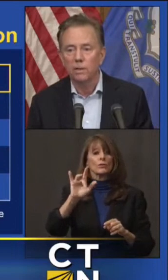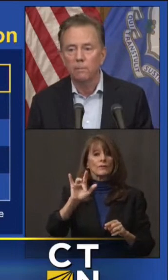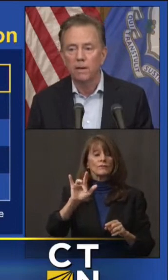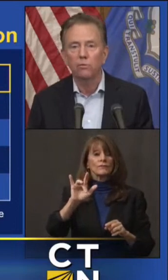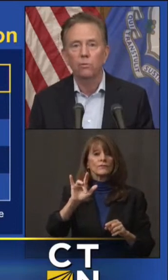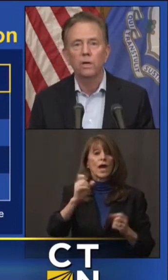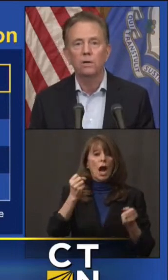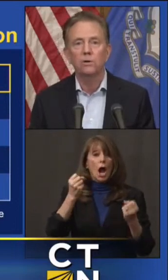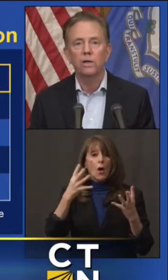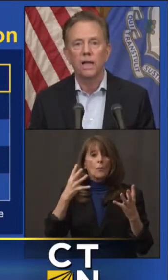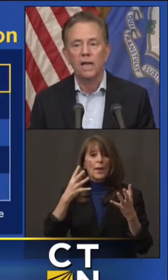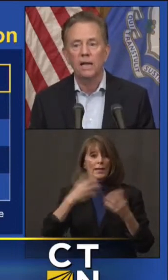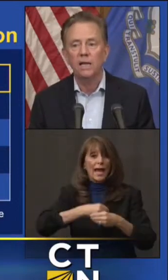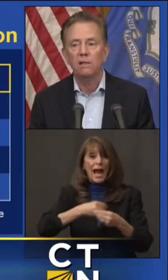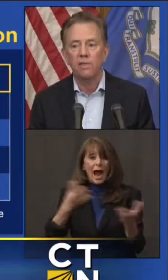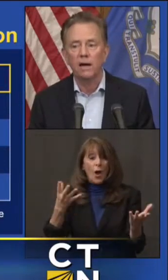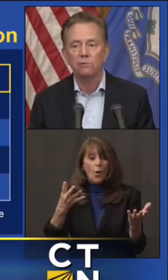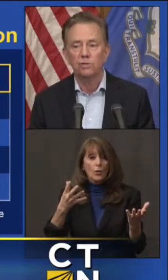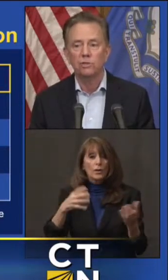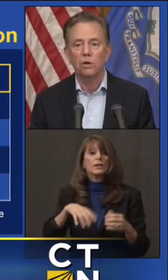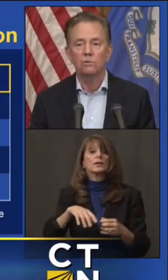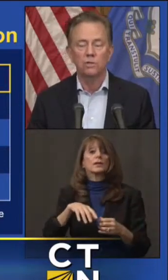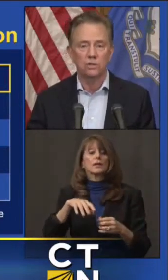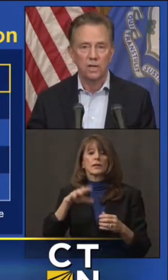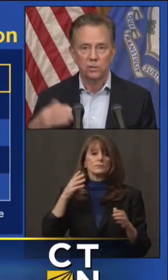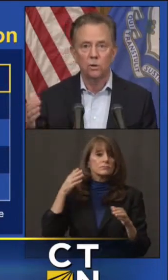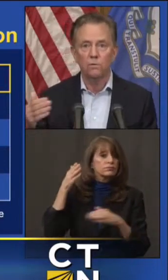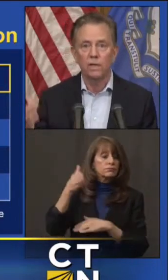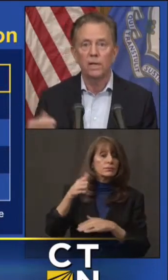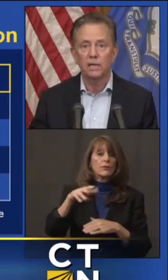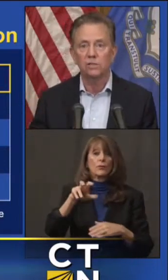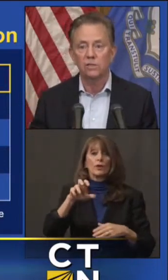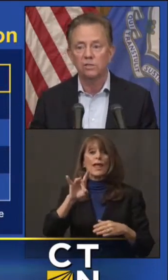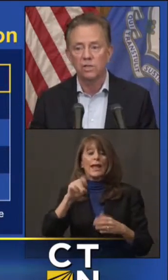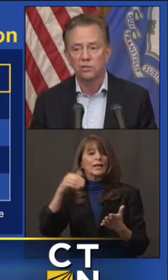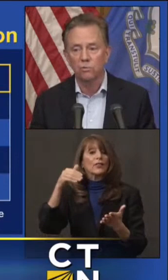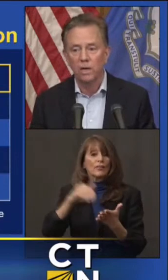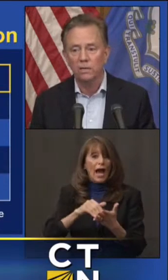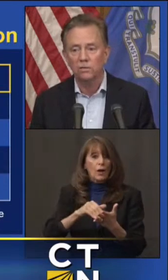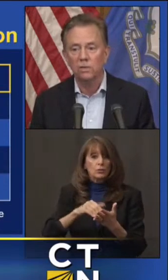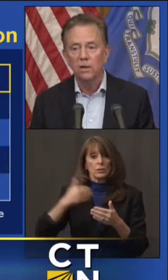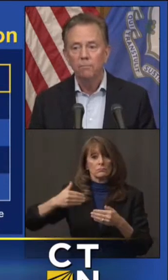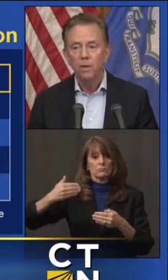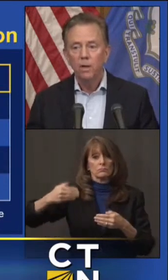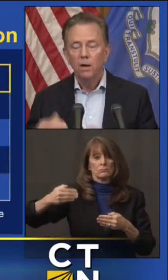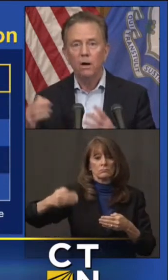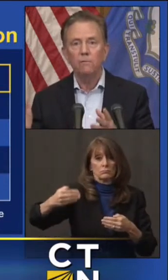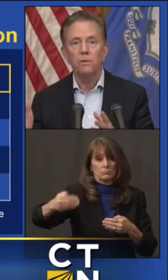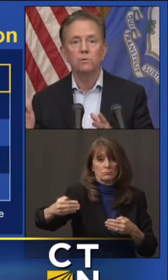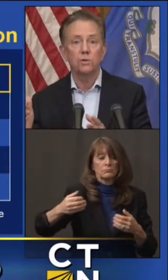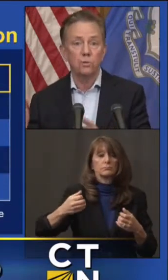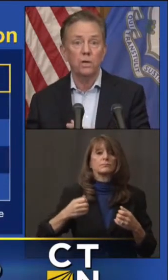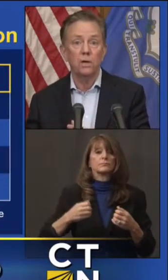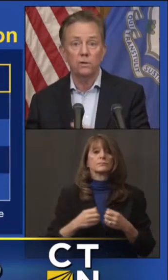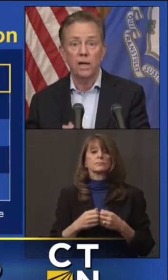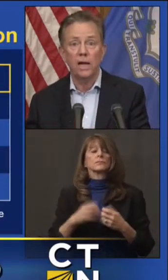distributed about 380,000 doses. That's over the next 6 weeks. Of